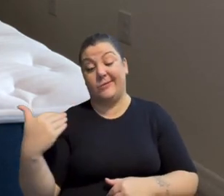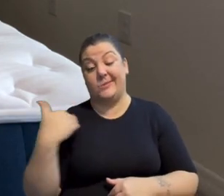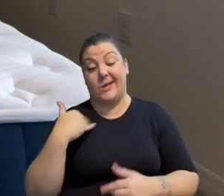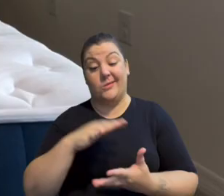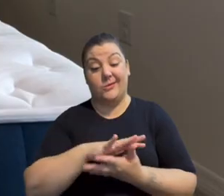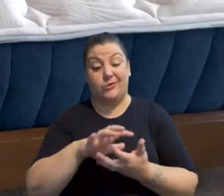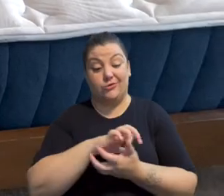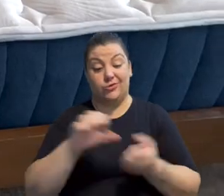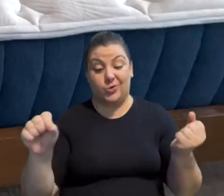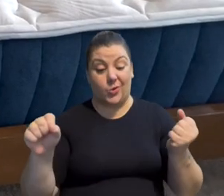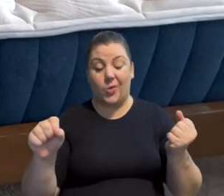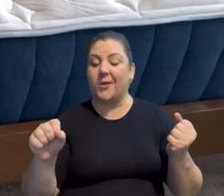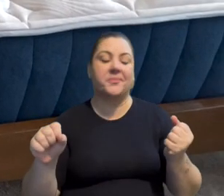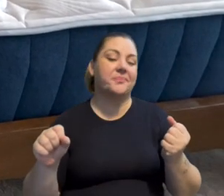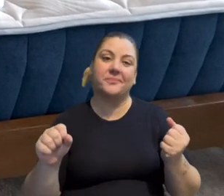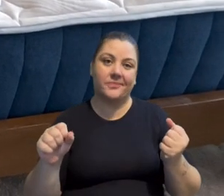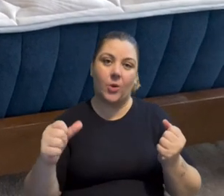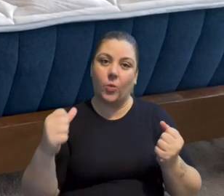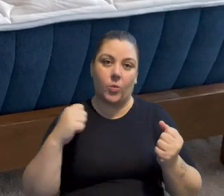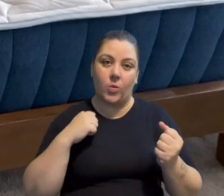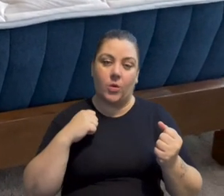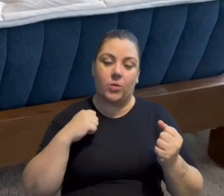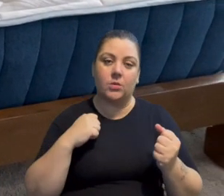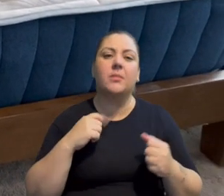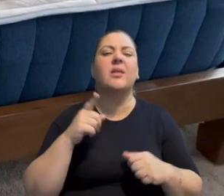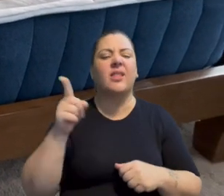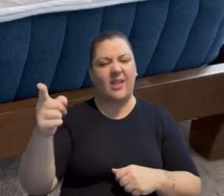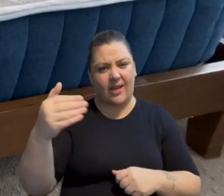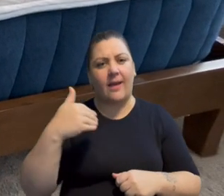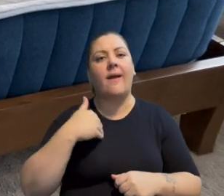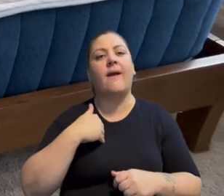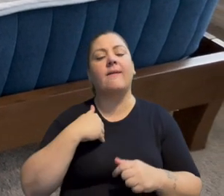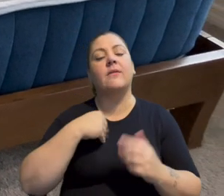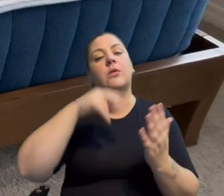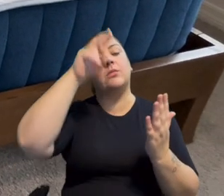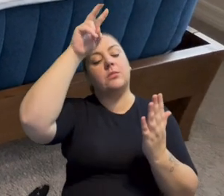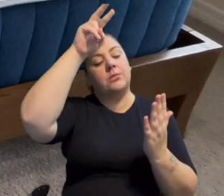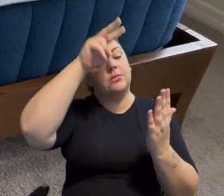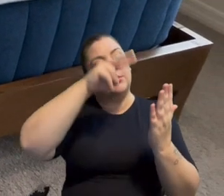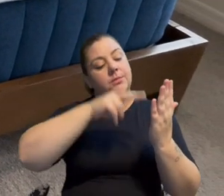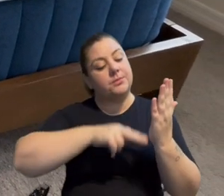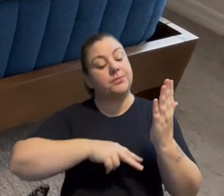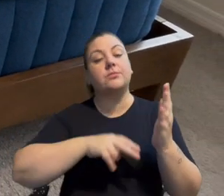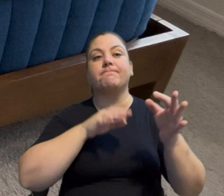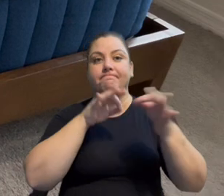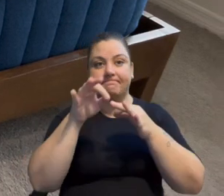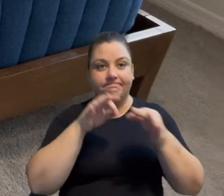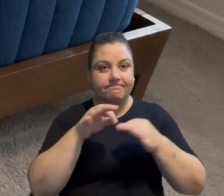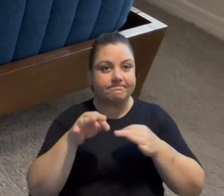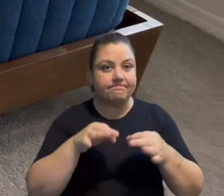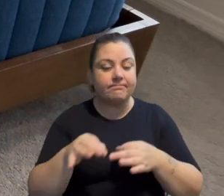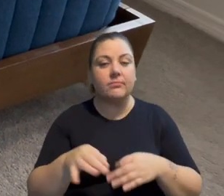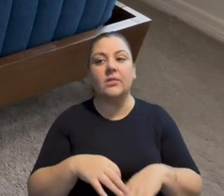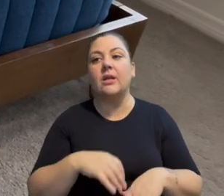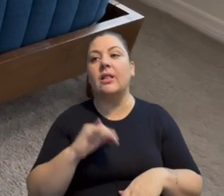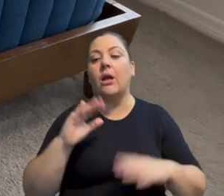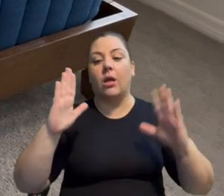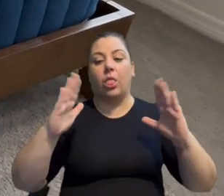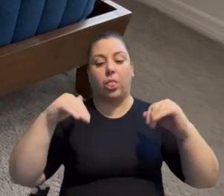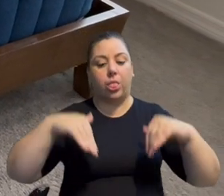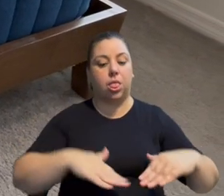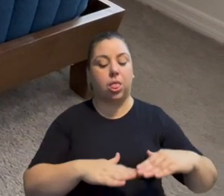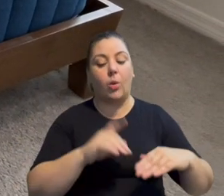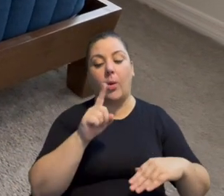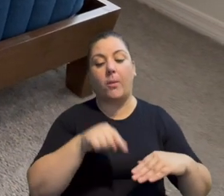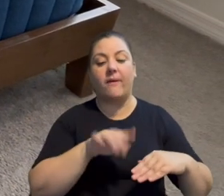is void. However, they do specify in their warranty that if there's an indentation greater than 1.5